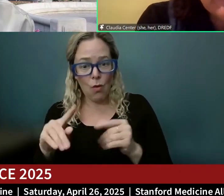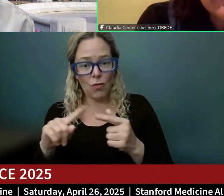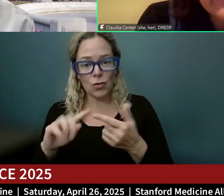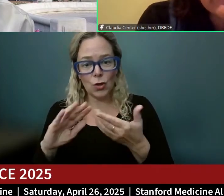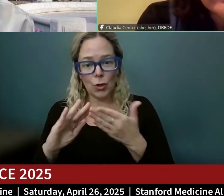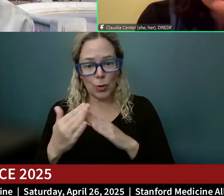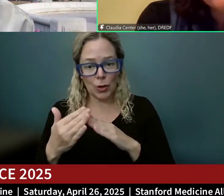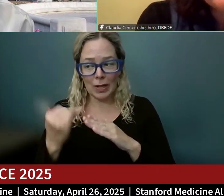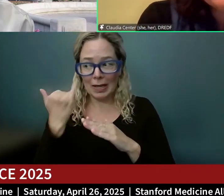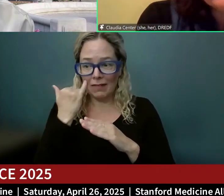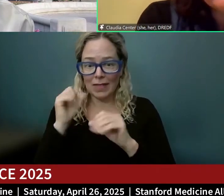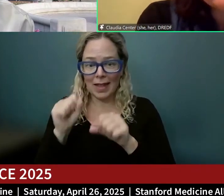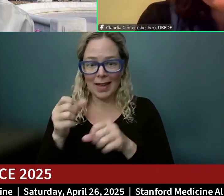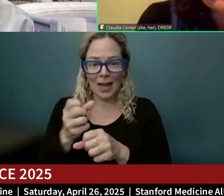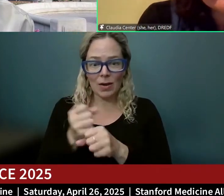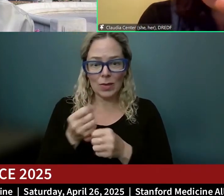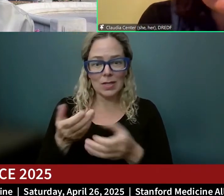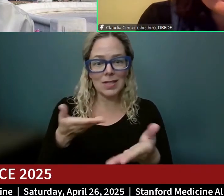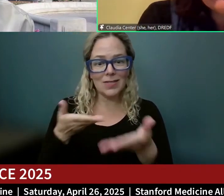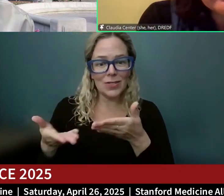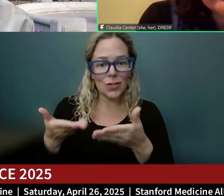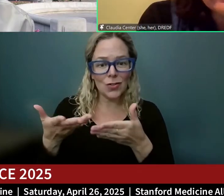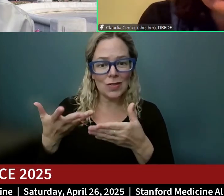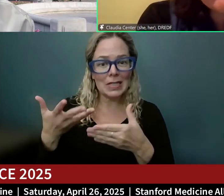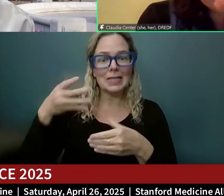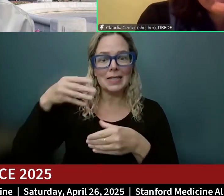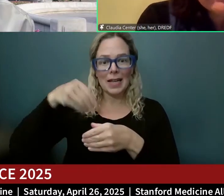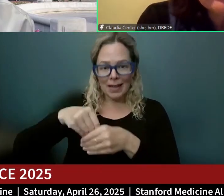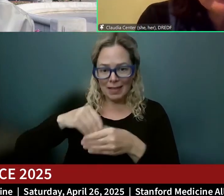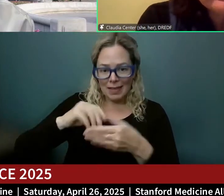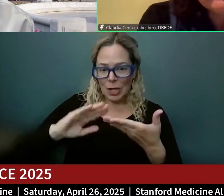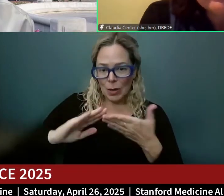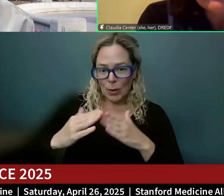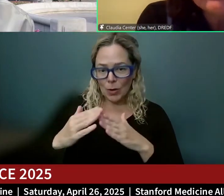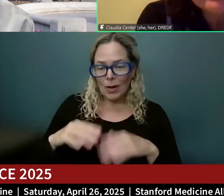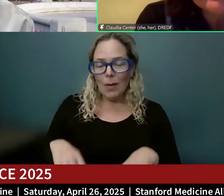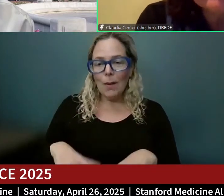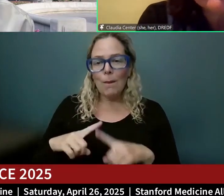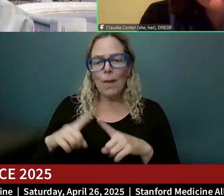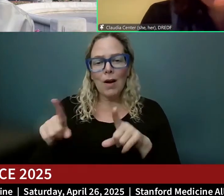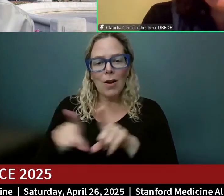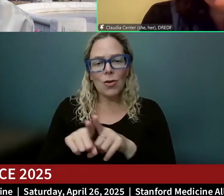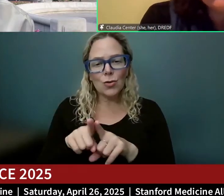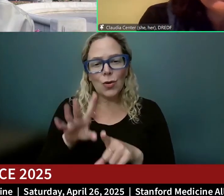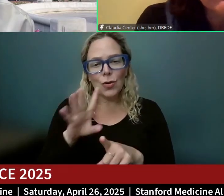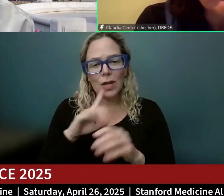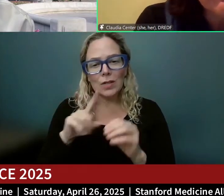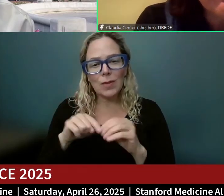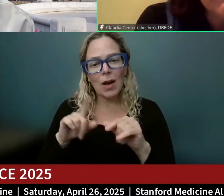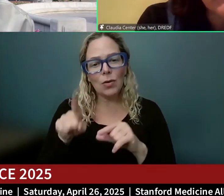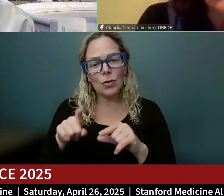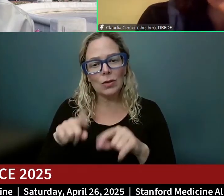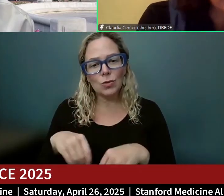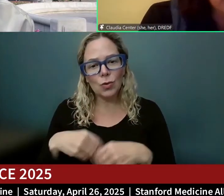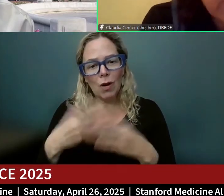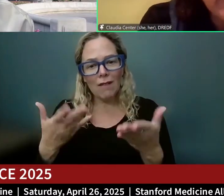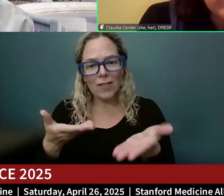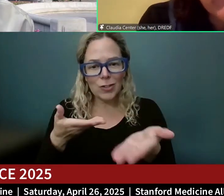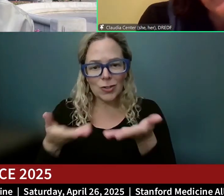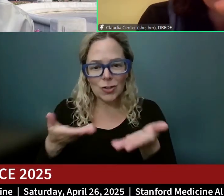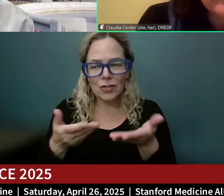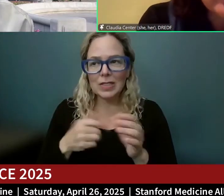services in the community, but it also talks about how you need to offer services to help or